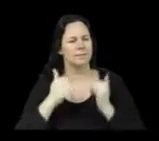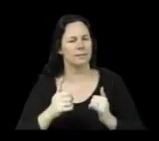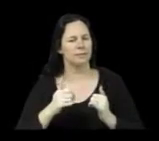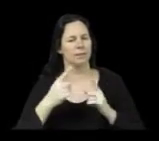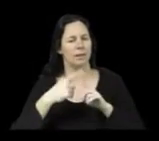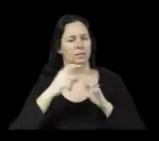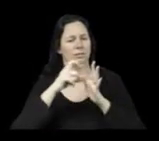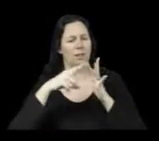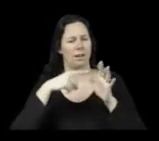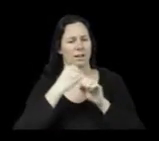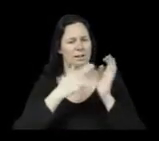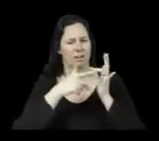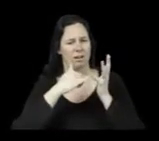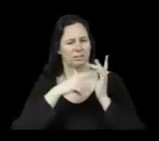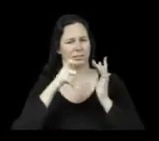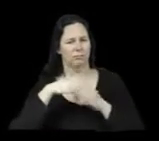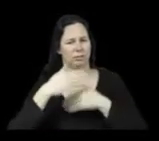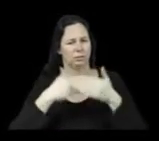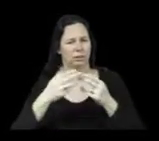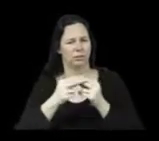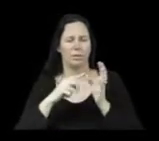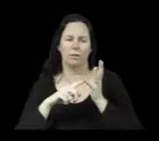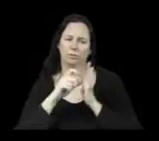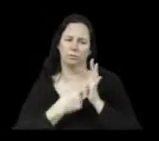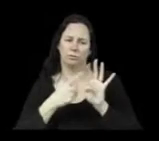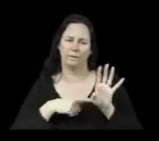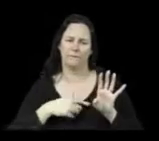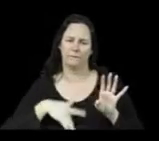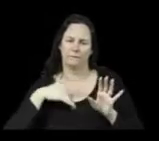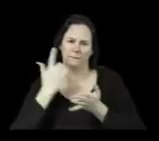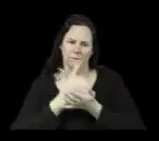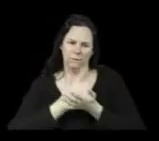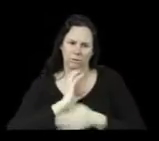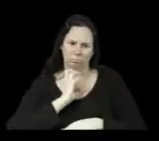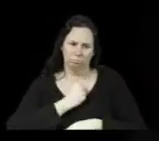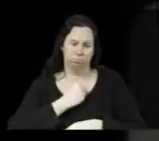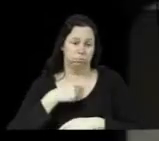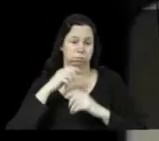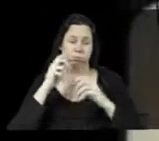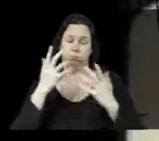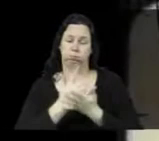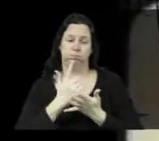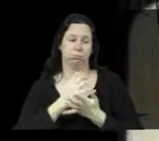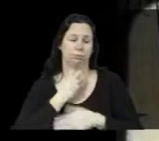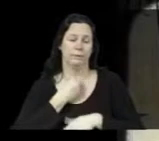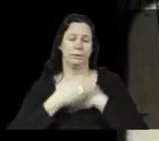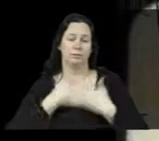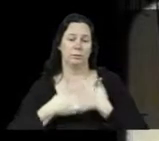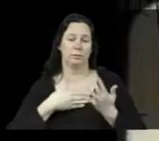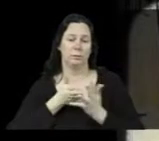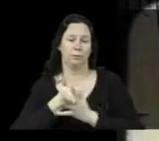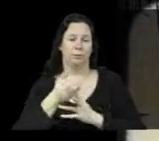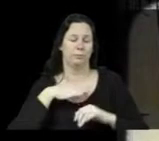Audrey, I felt a lot of grief. I call it the grief process that I went through and my husband went